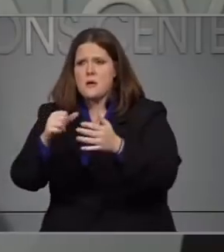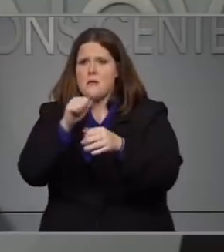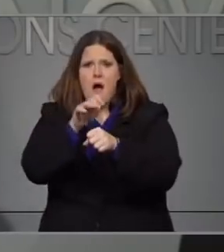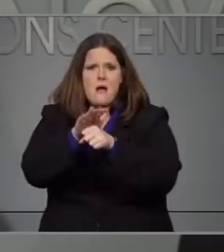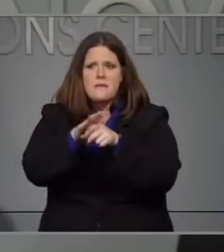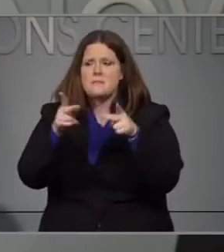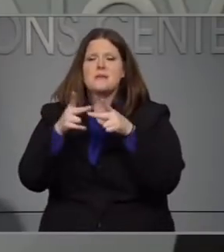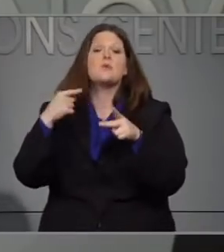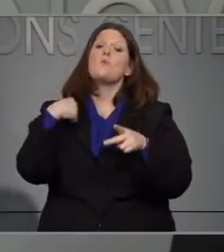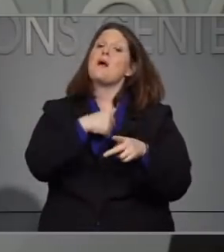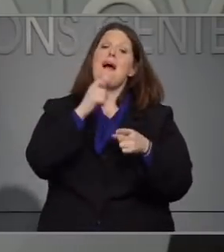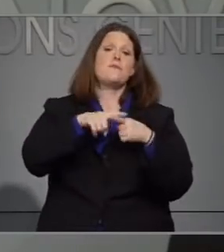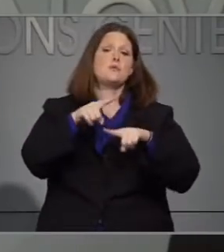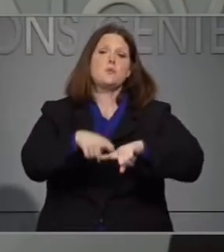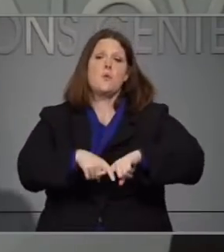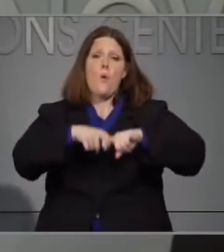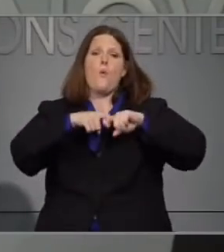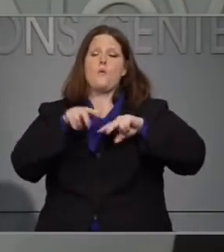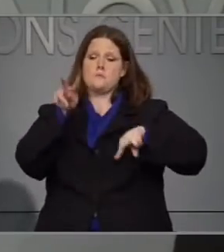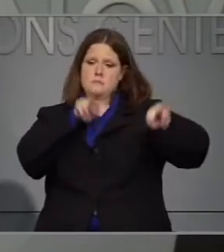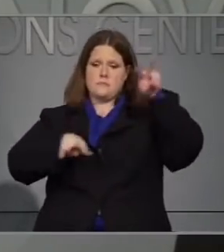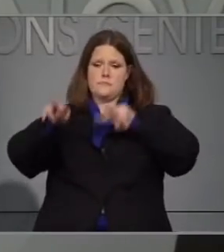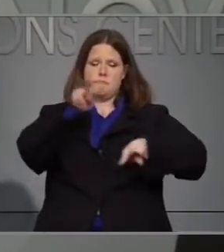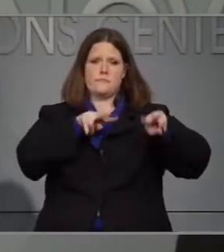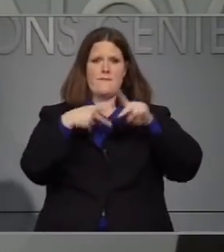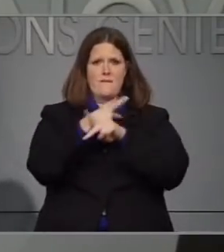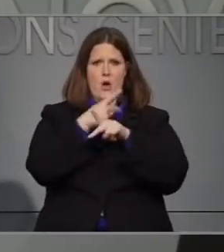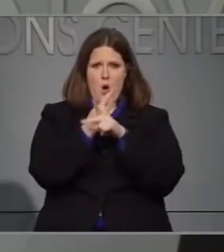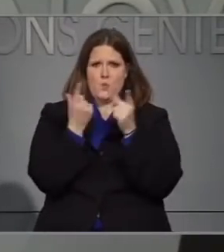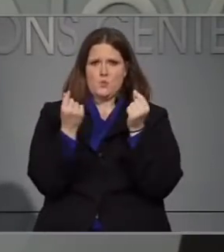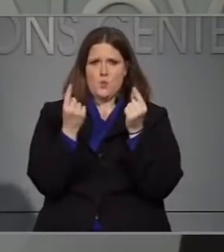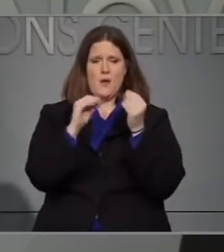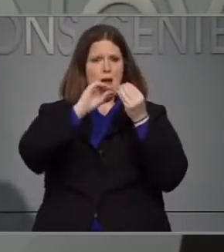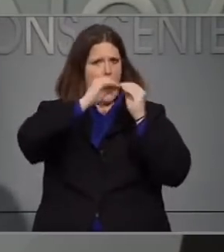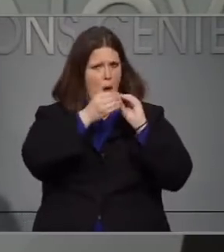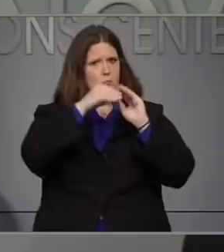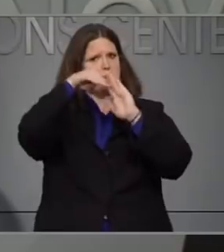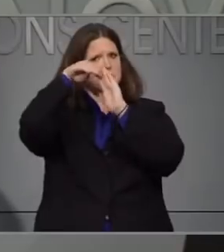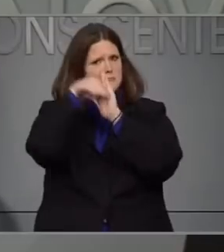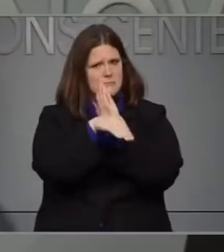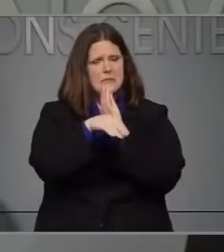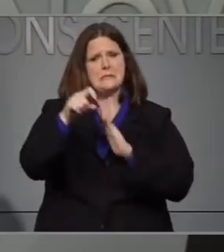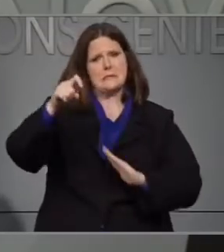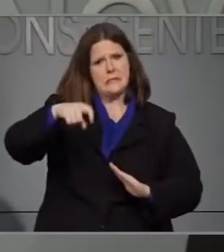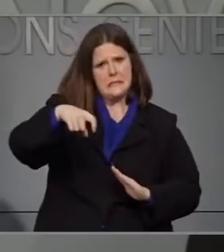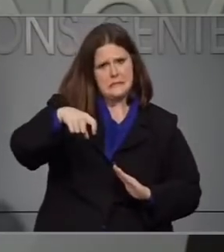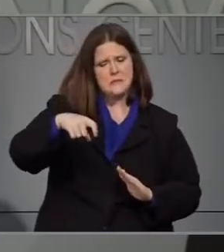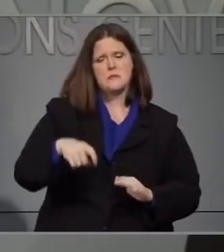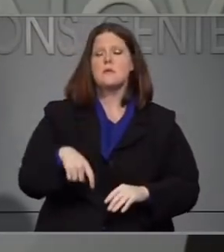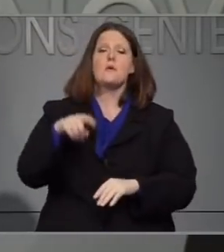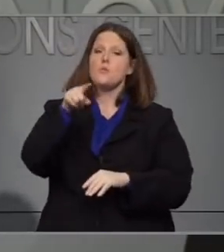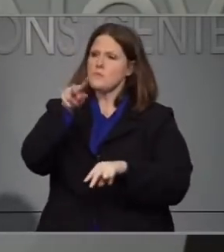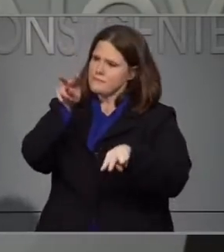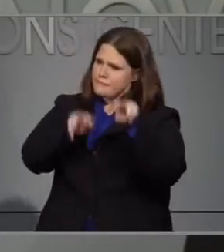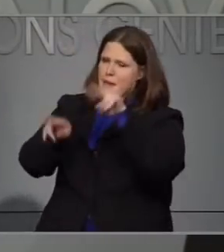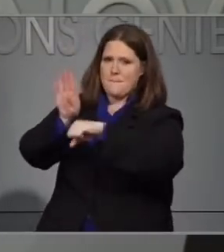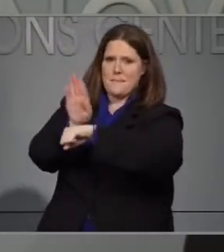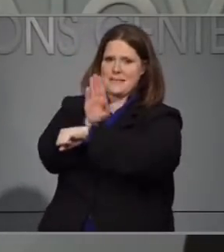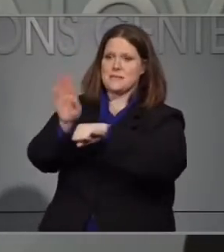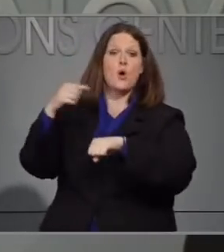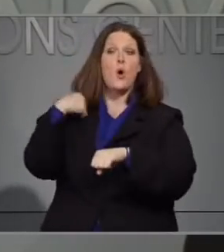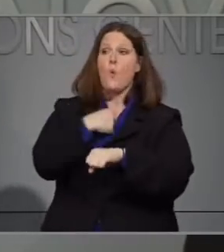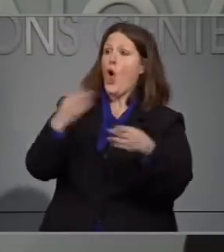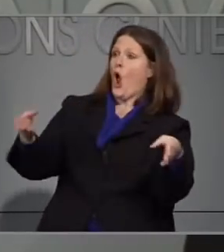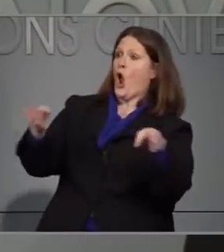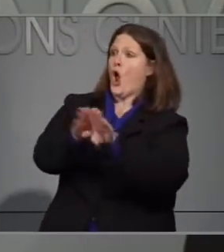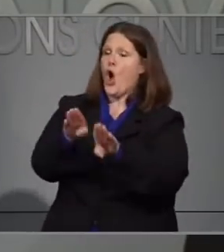trajectory, which is why we're really emphasizing the things that each individual, that every business can do. It doesn't take away from the economy at